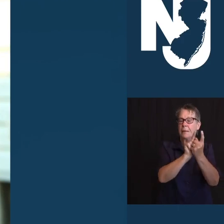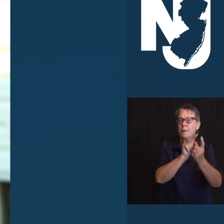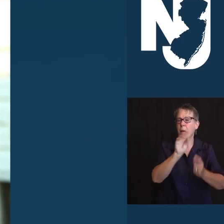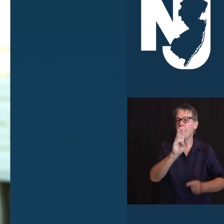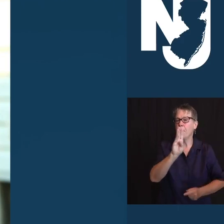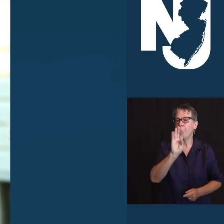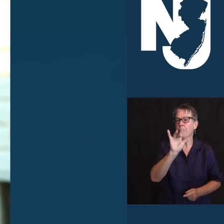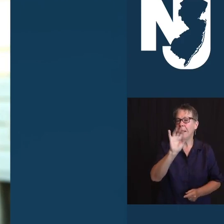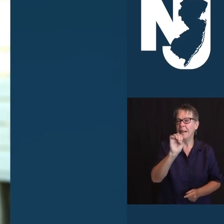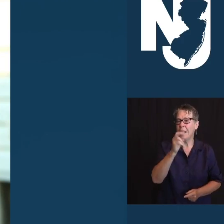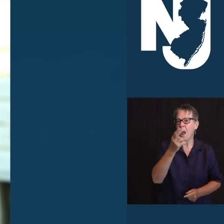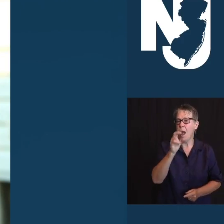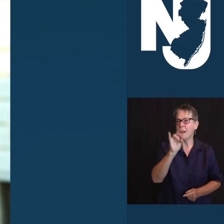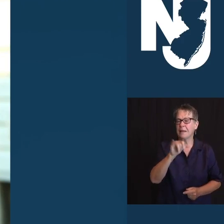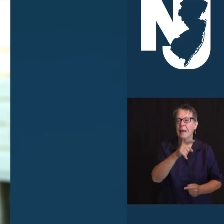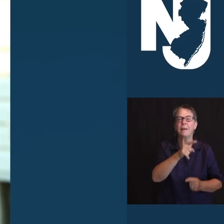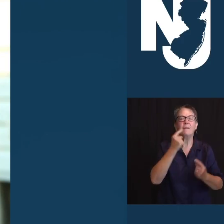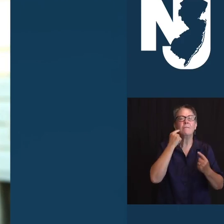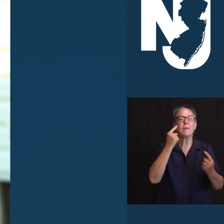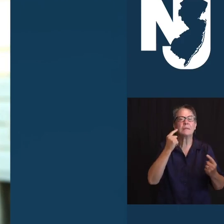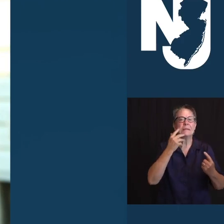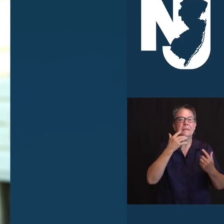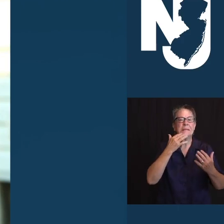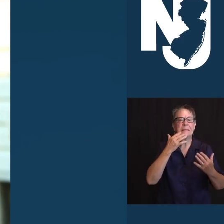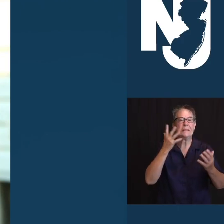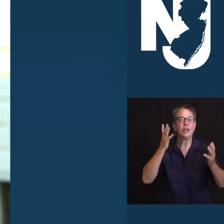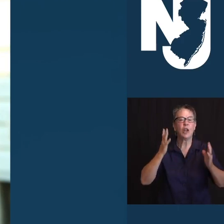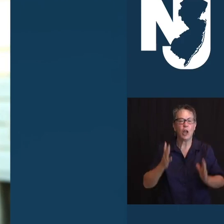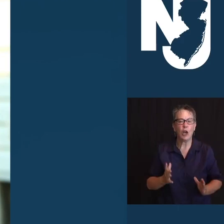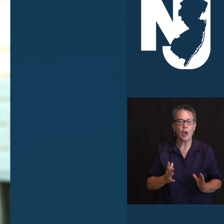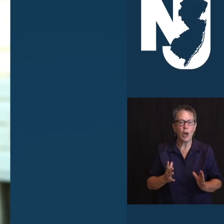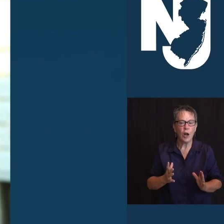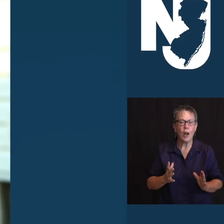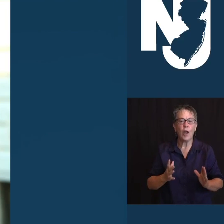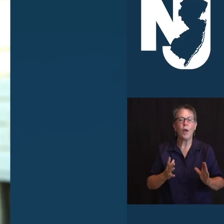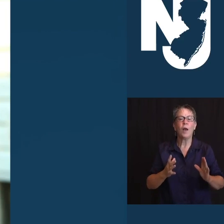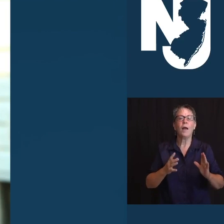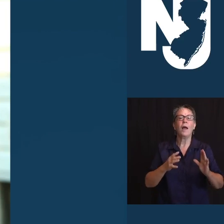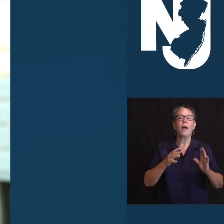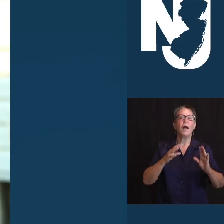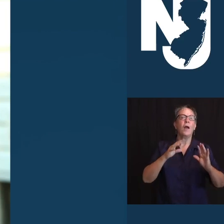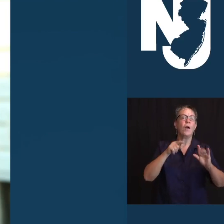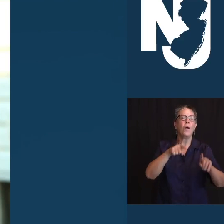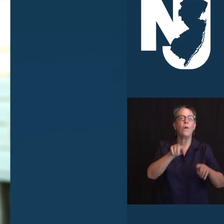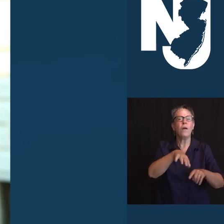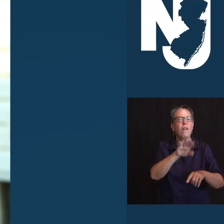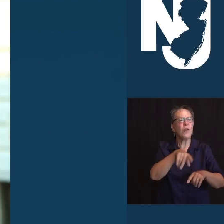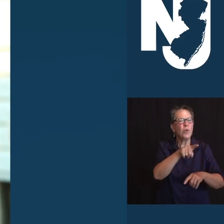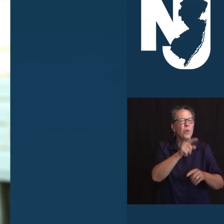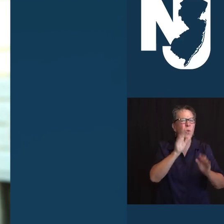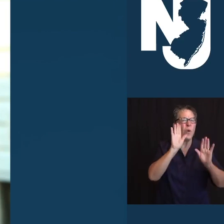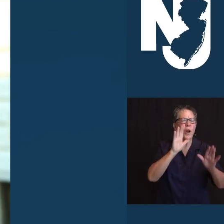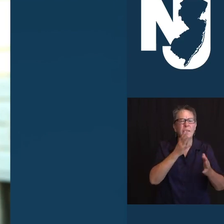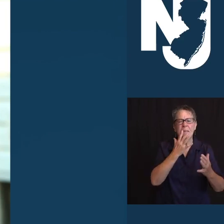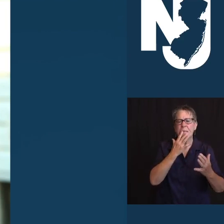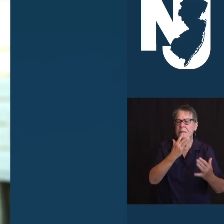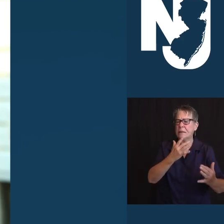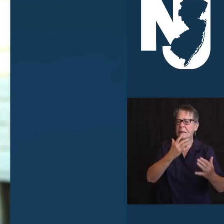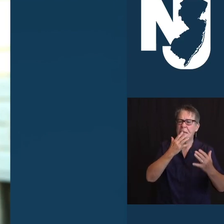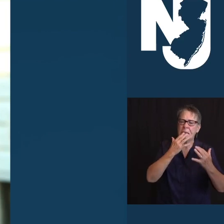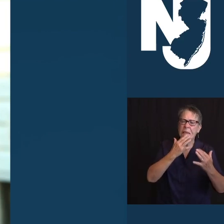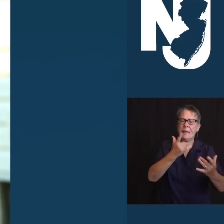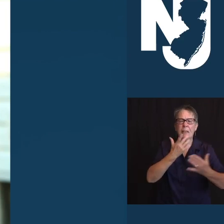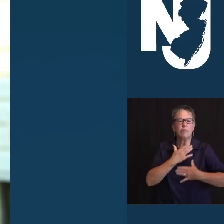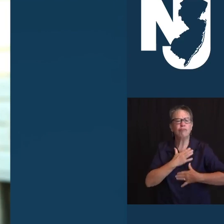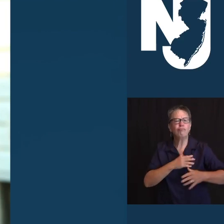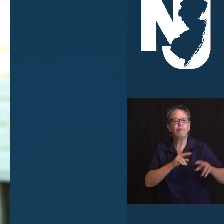would graduate from Oswego State Teachers College in just 3 years with a degree in graphic arts, and would spend 35 years as a graphic